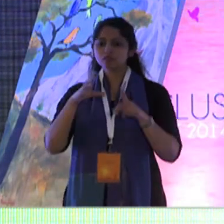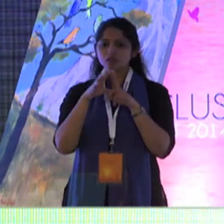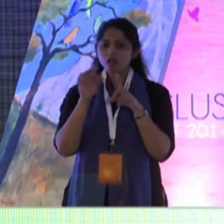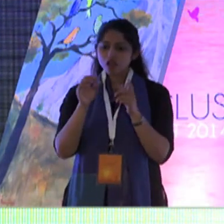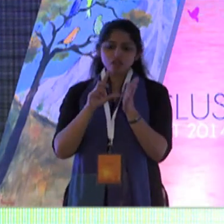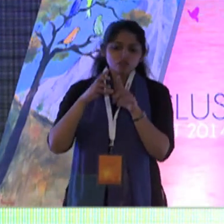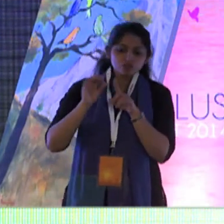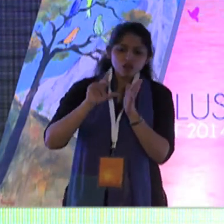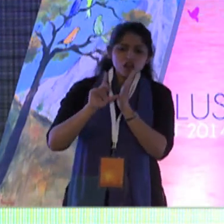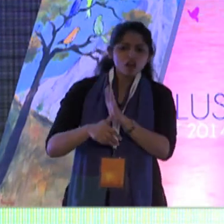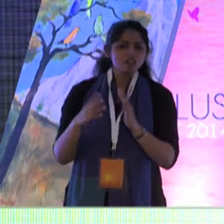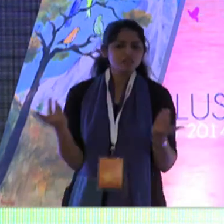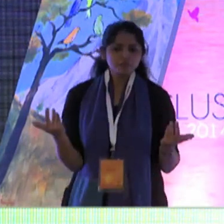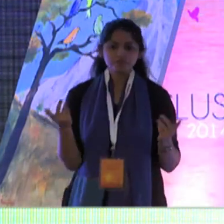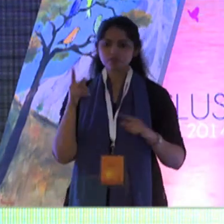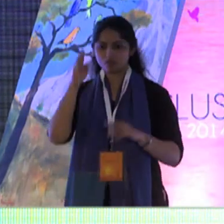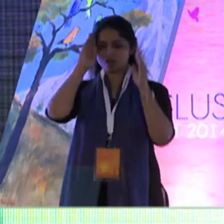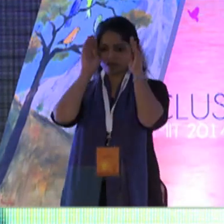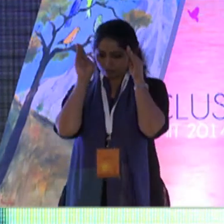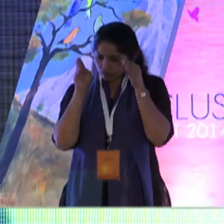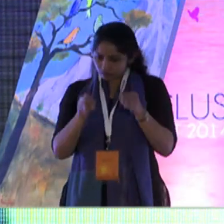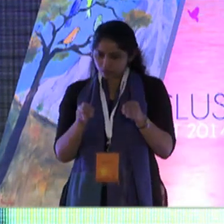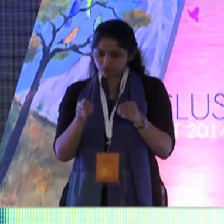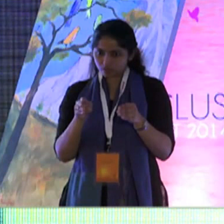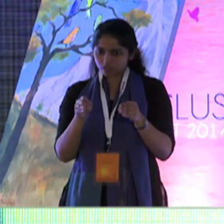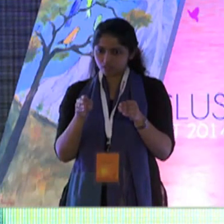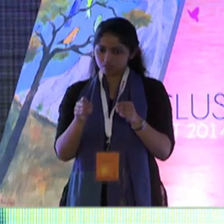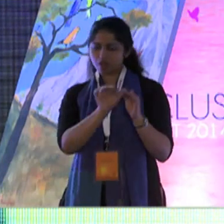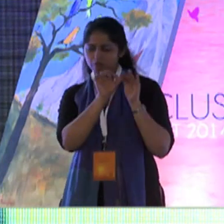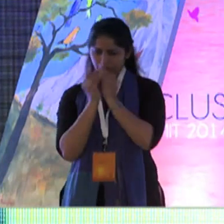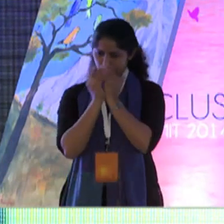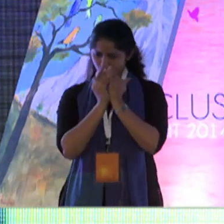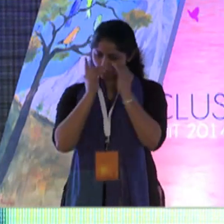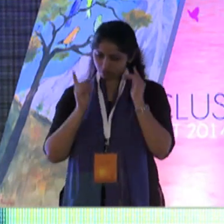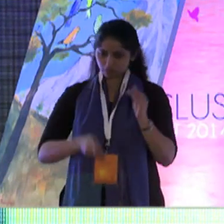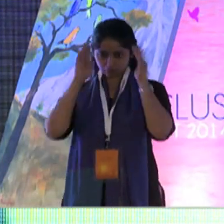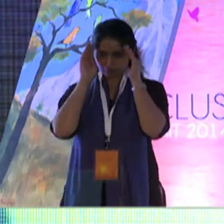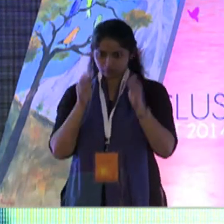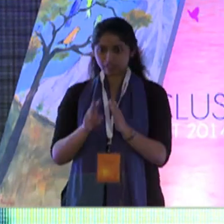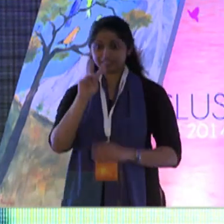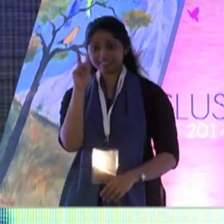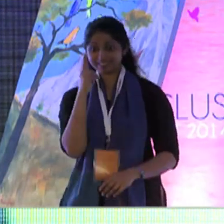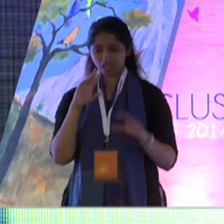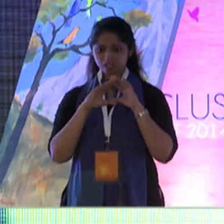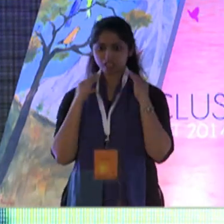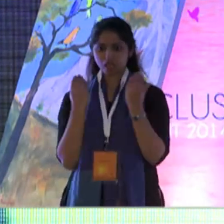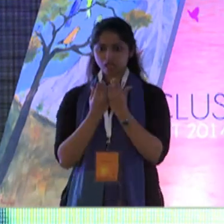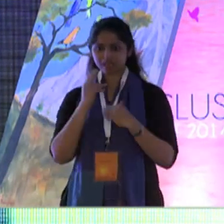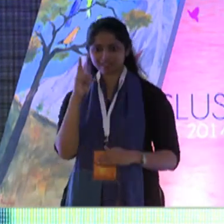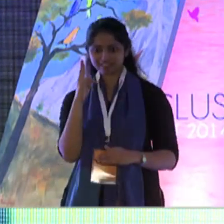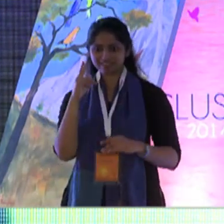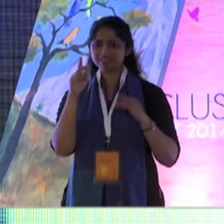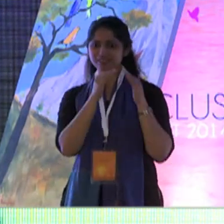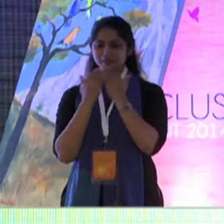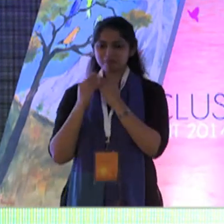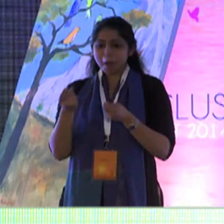after that? He focused his entire energies on academics. He stood second in his class at the Narsi Monji